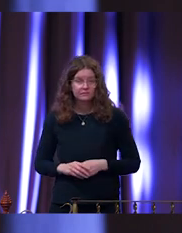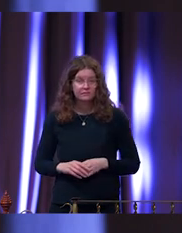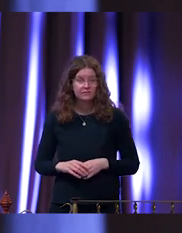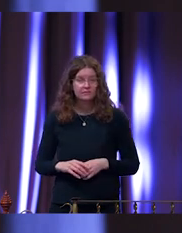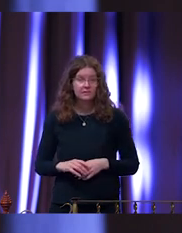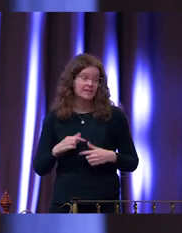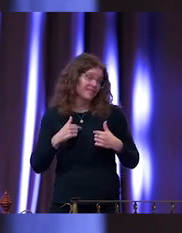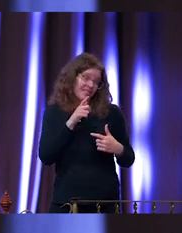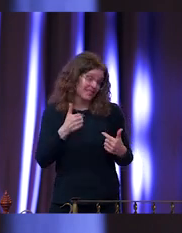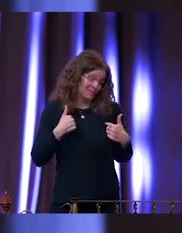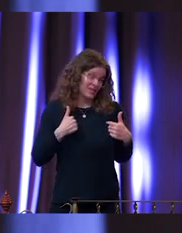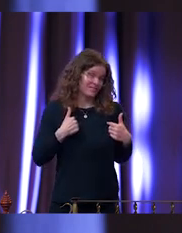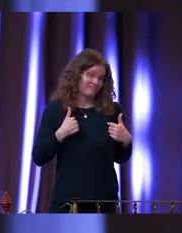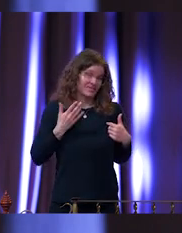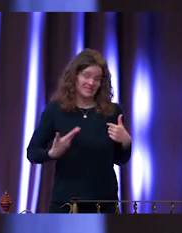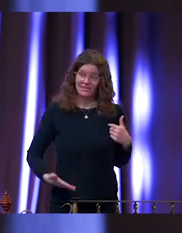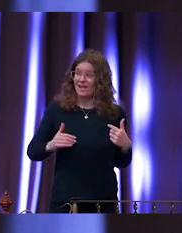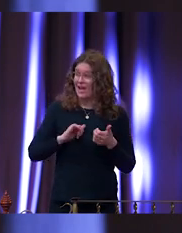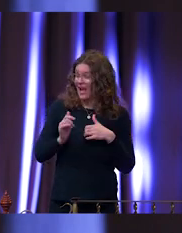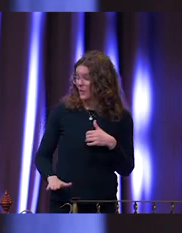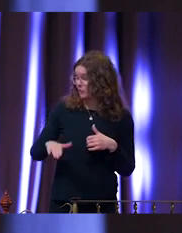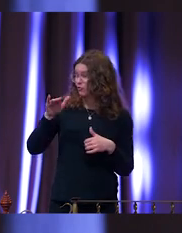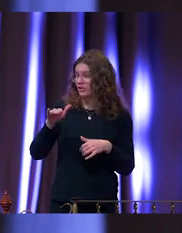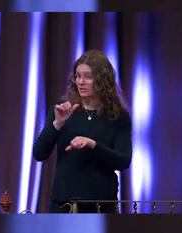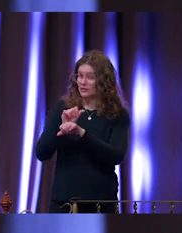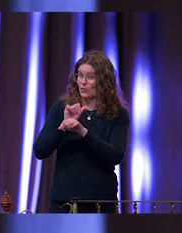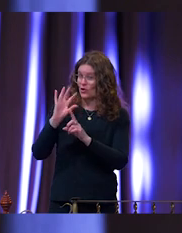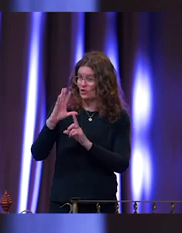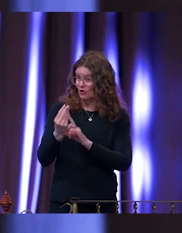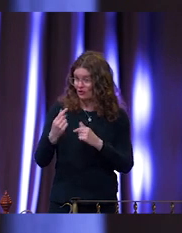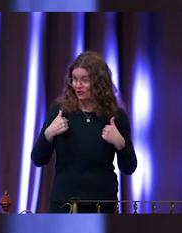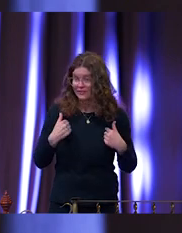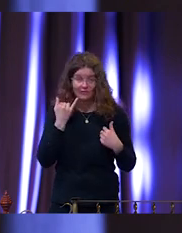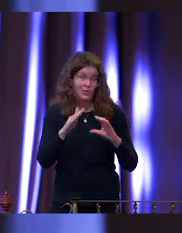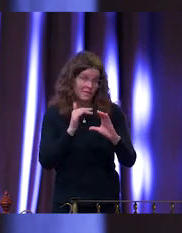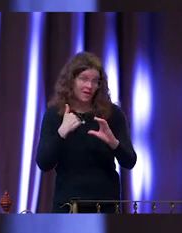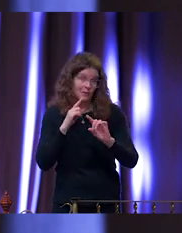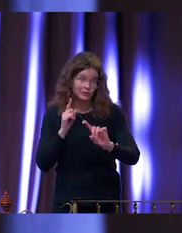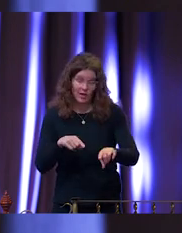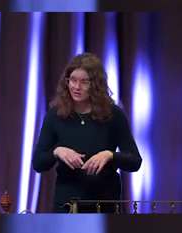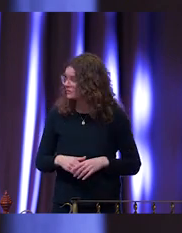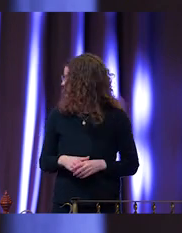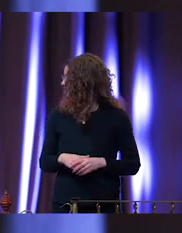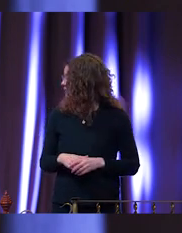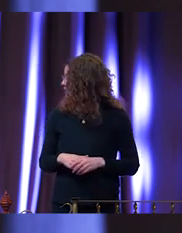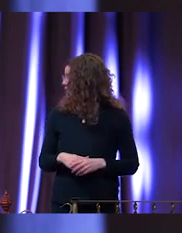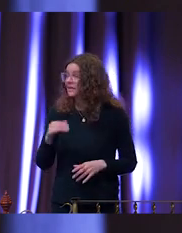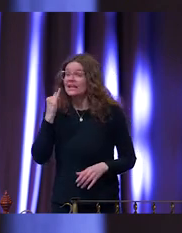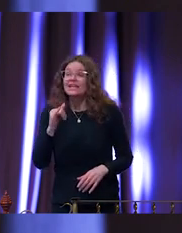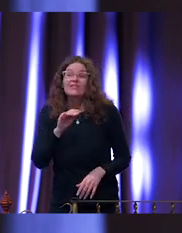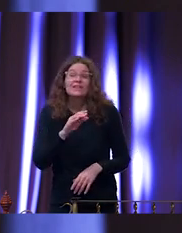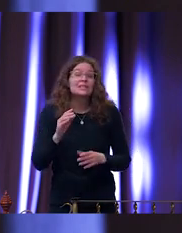just who I am and how I've kind of just been brought up in this work culture. I'm sorry if I have not responded to you in 48